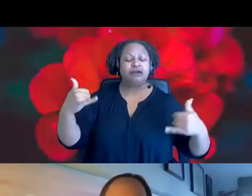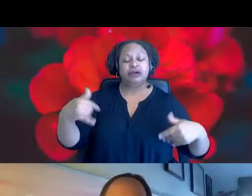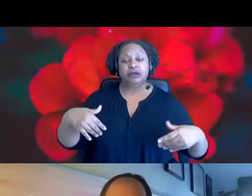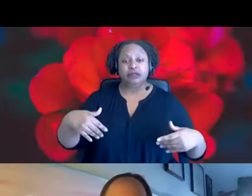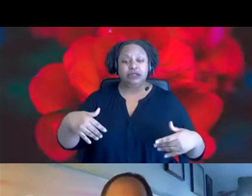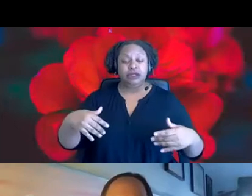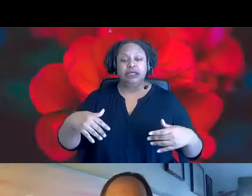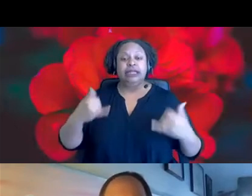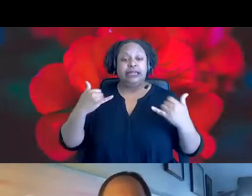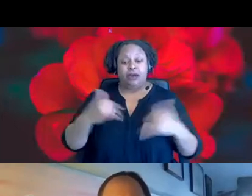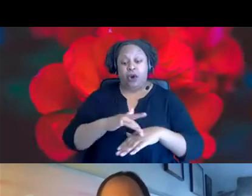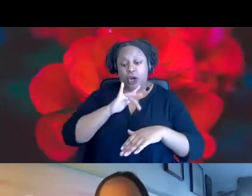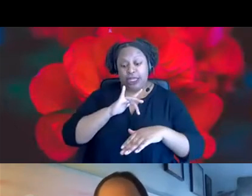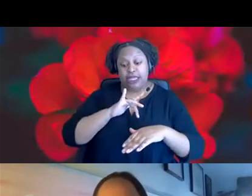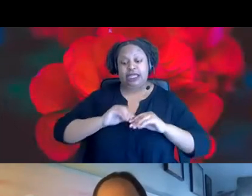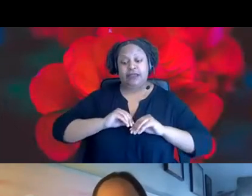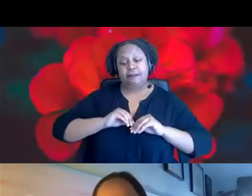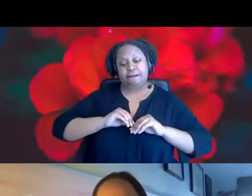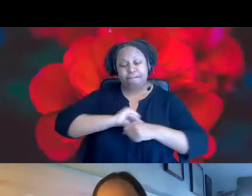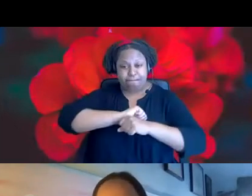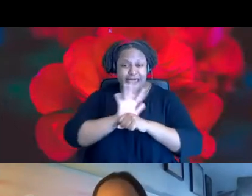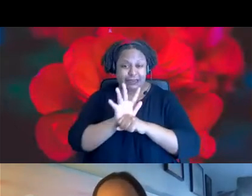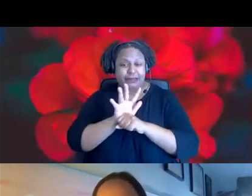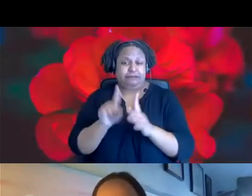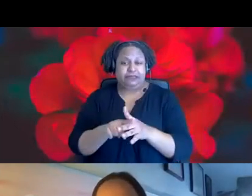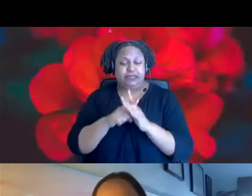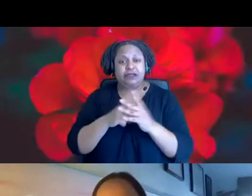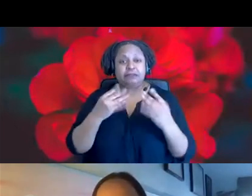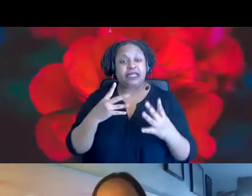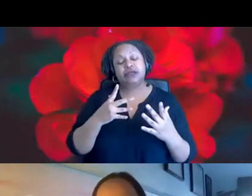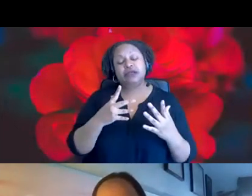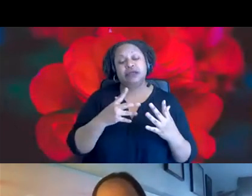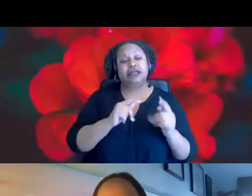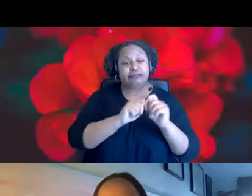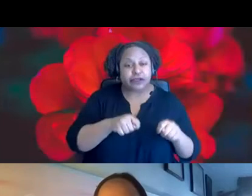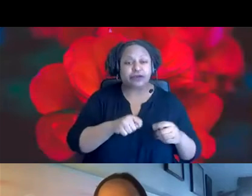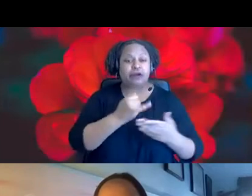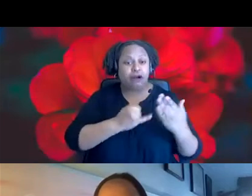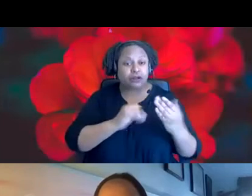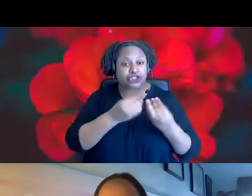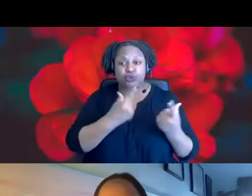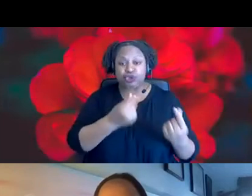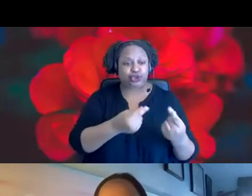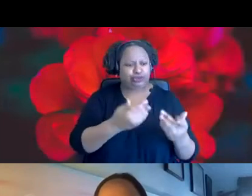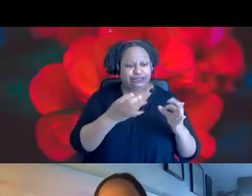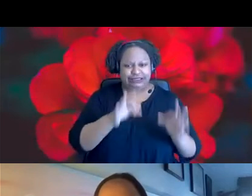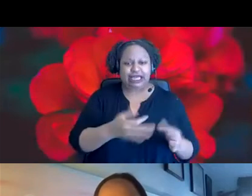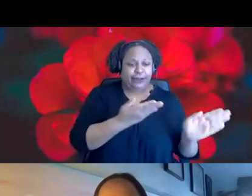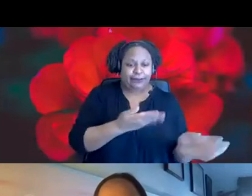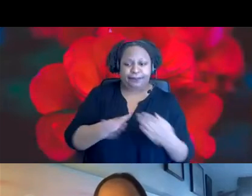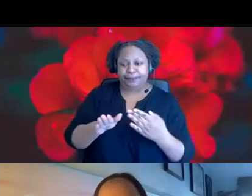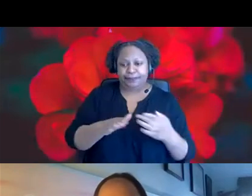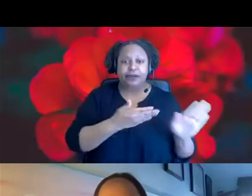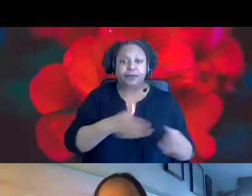quick move from a lot of performing arts institutions and in the community to shift to online. The digital being a place where a lot of